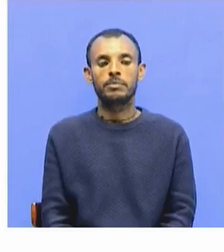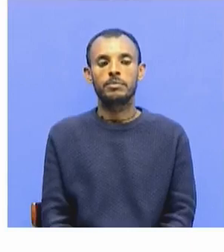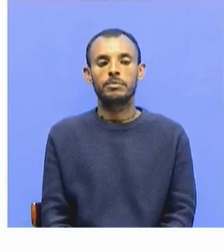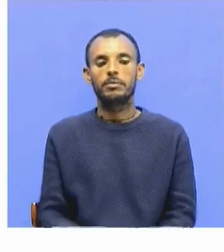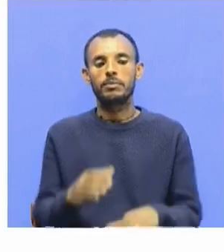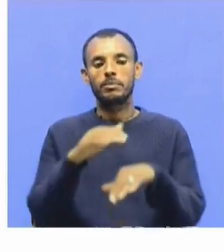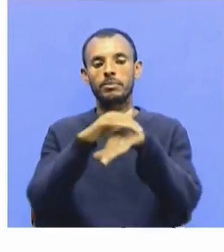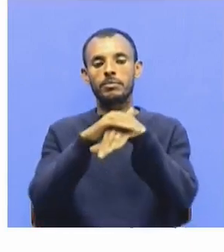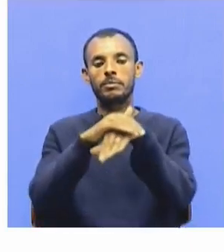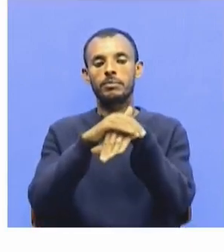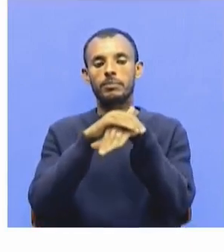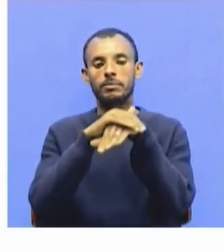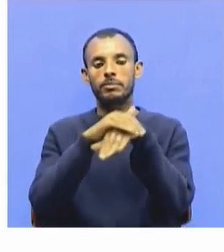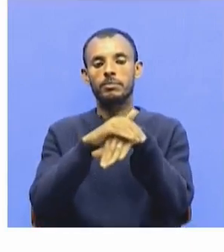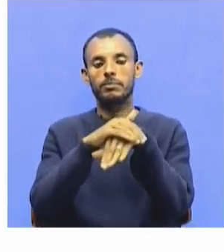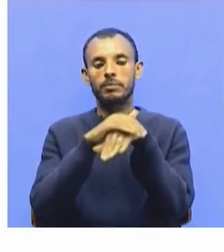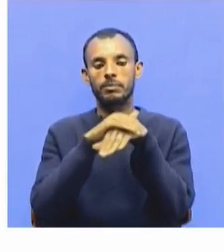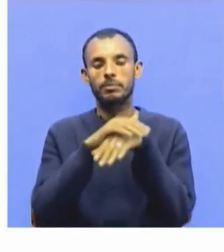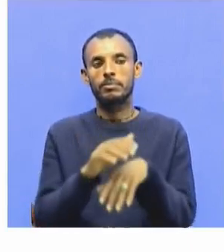English.